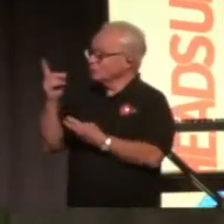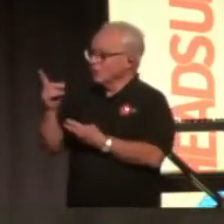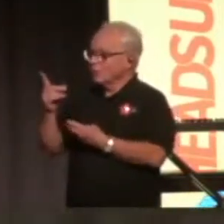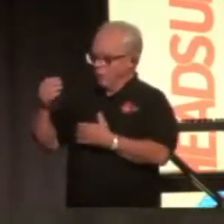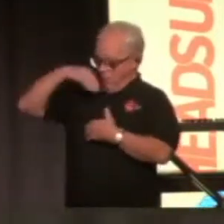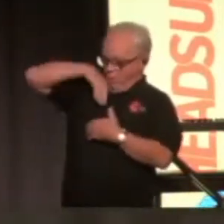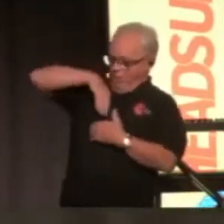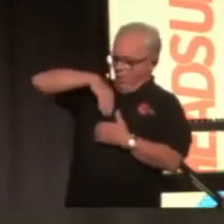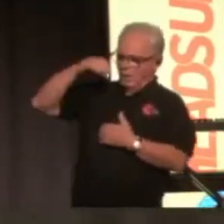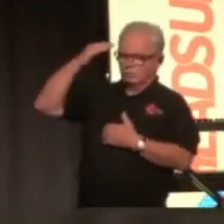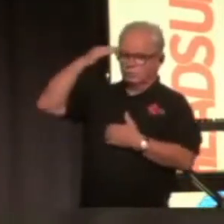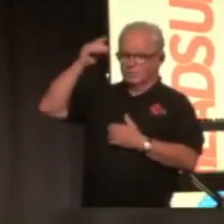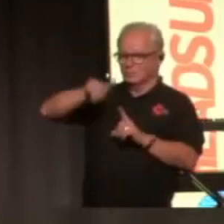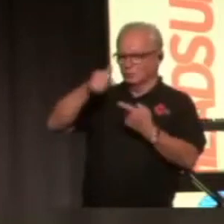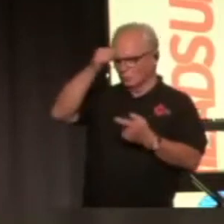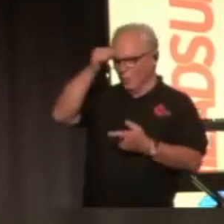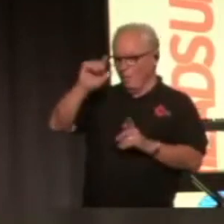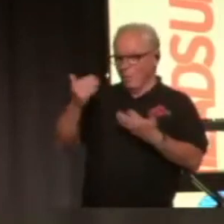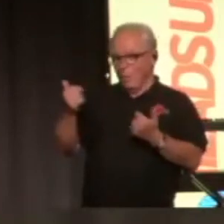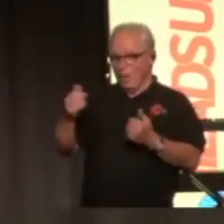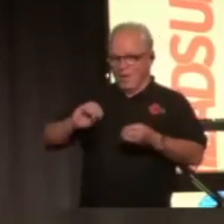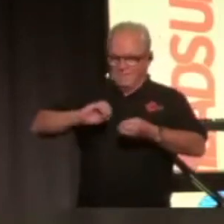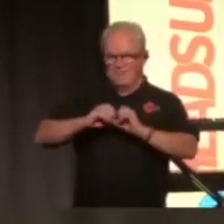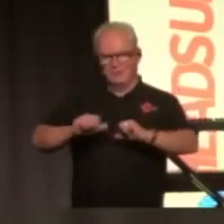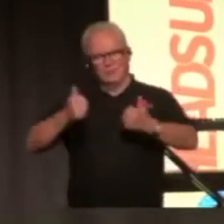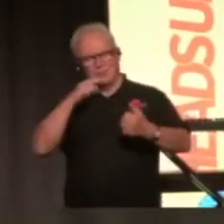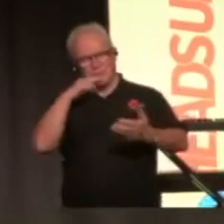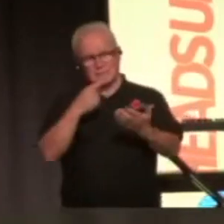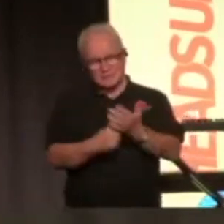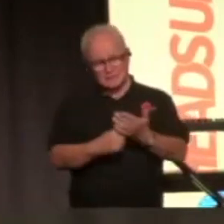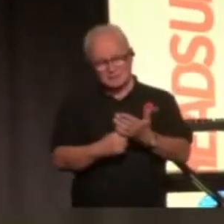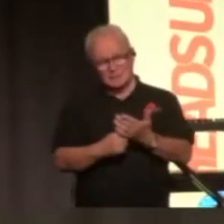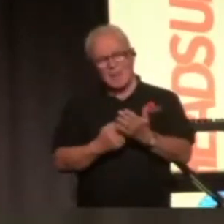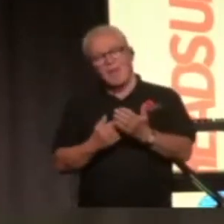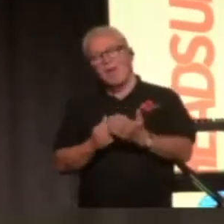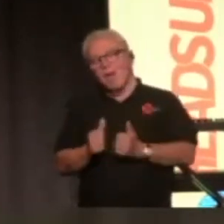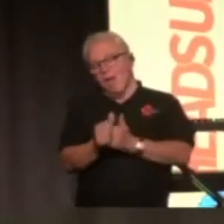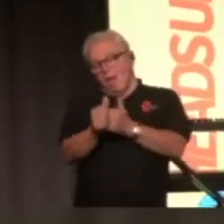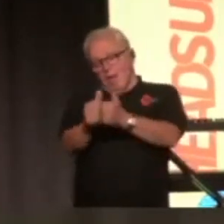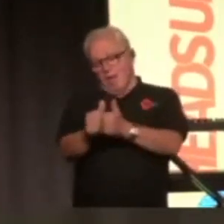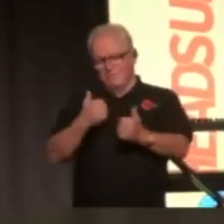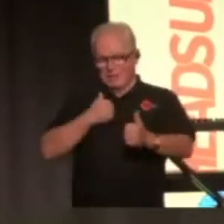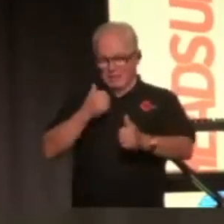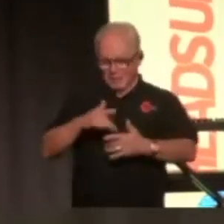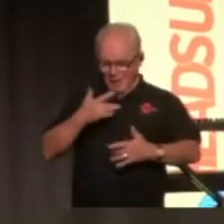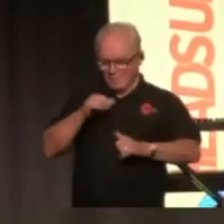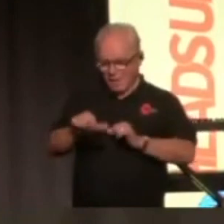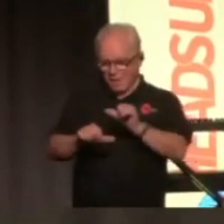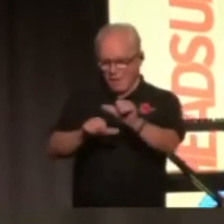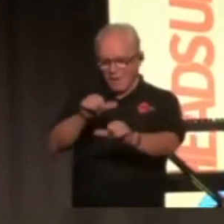Real good decisions that move you and your life along are not coming out of your feelings.